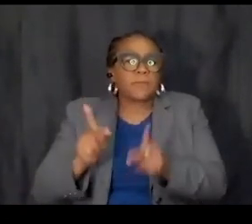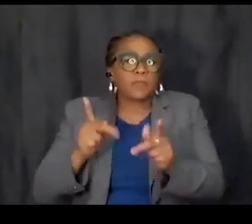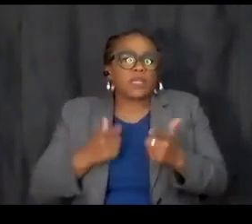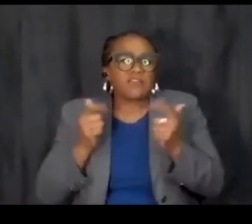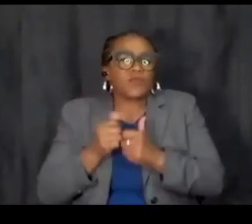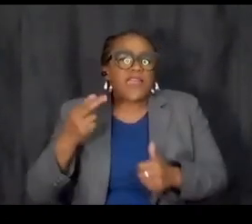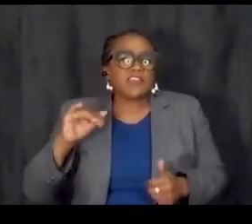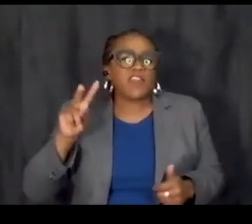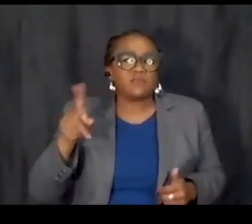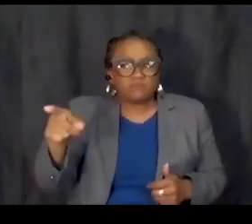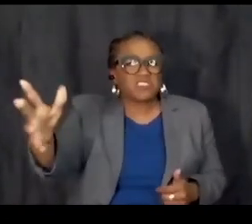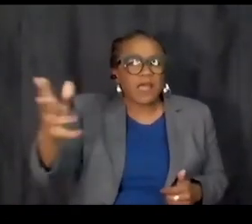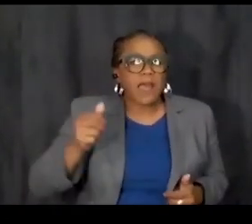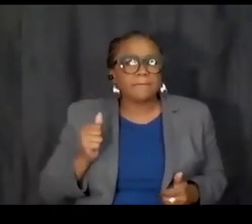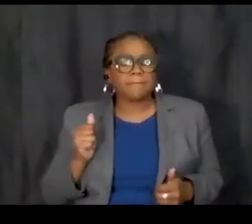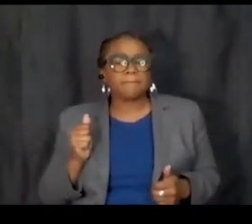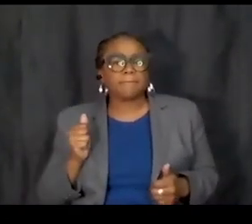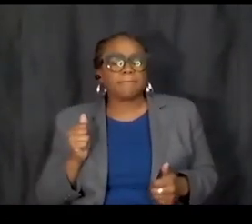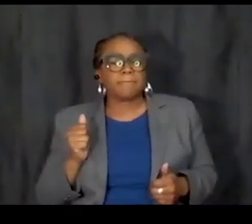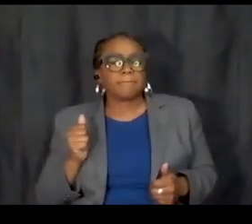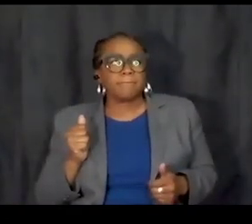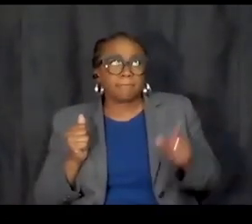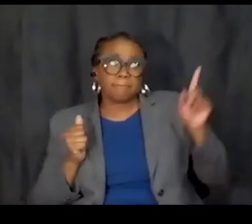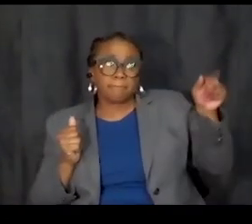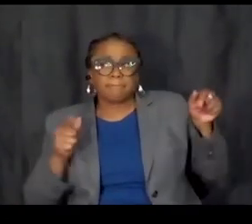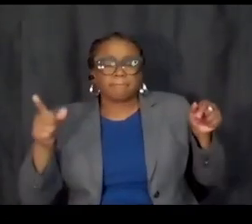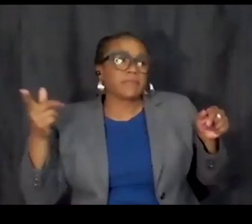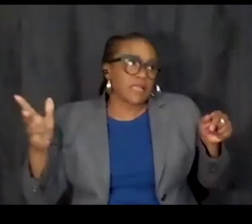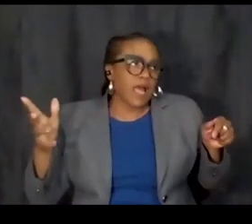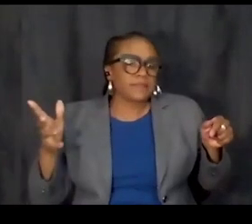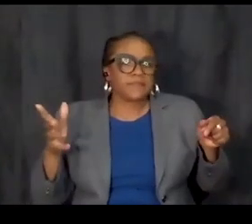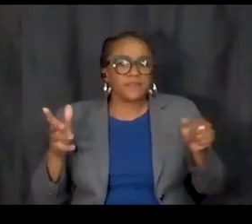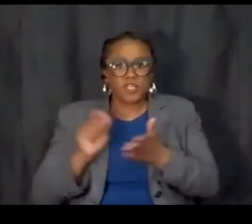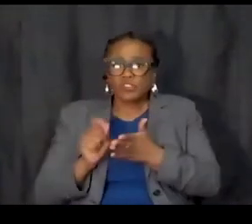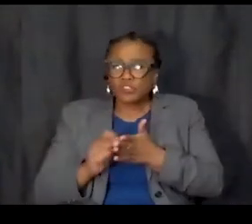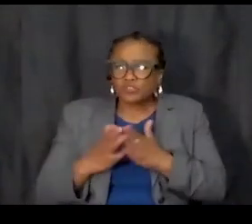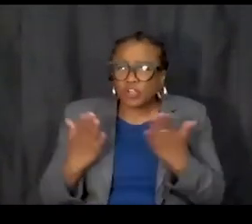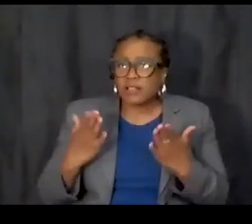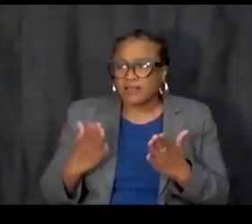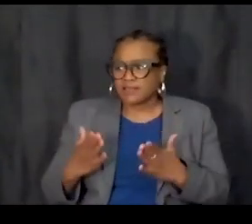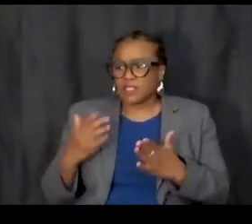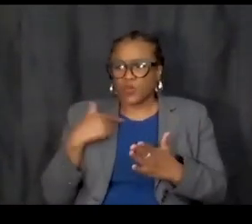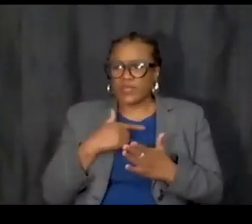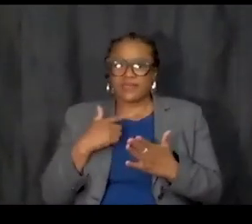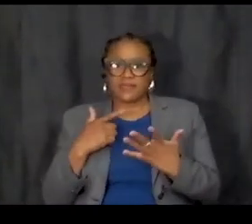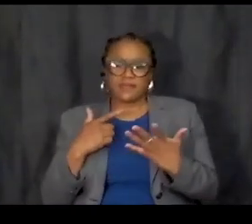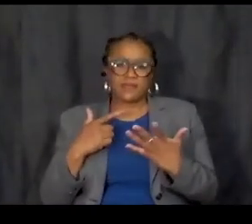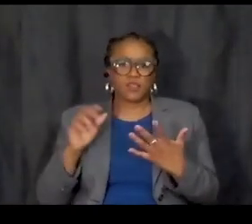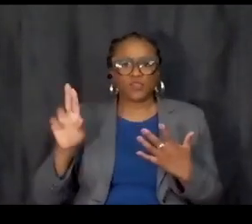or, you know, I could, you know, journalists, I think to get through covering things like Ukraine, they can be pretty